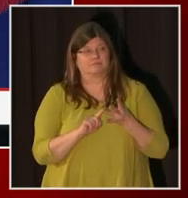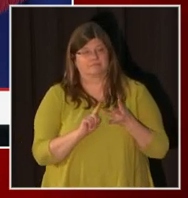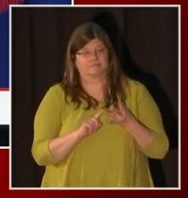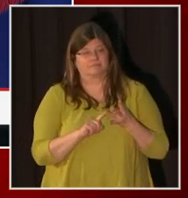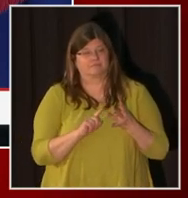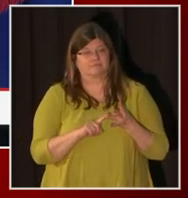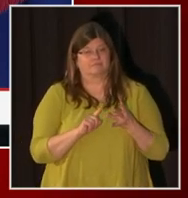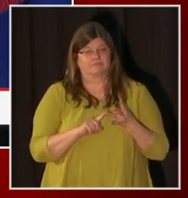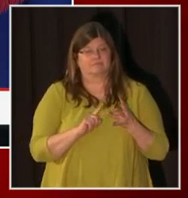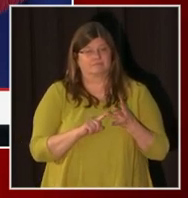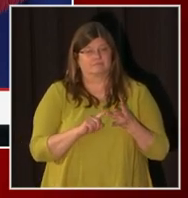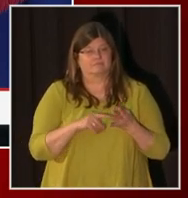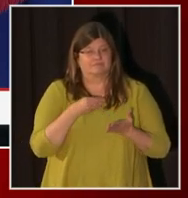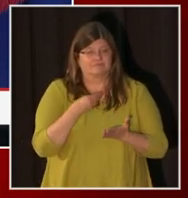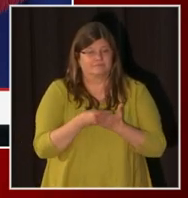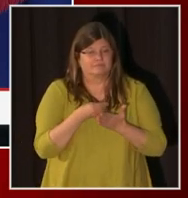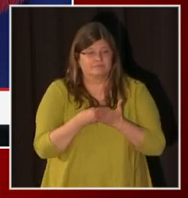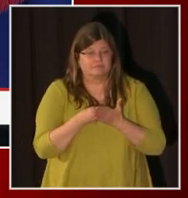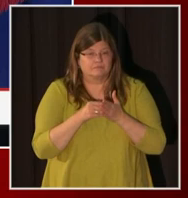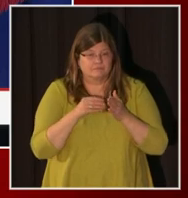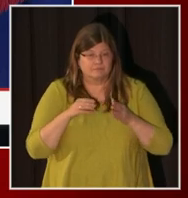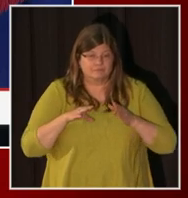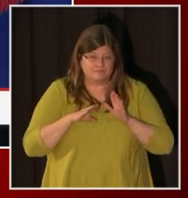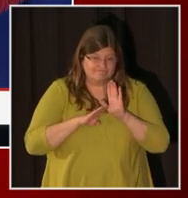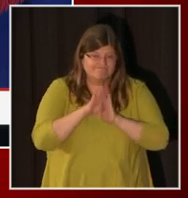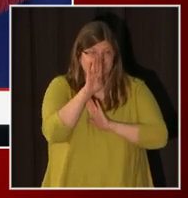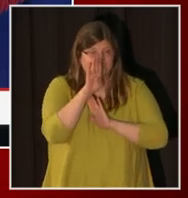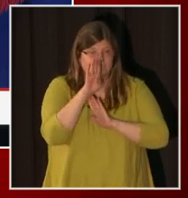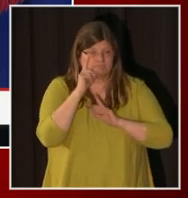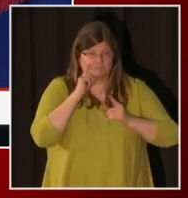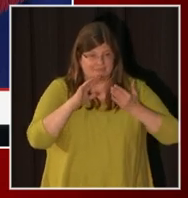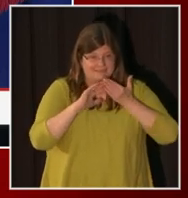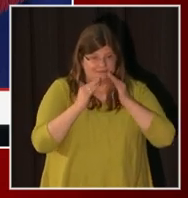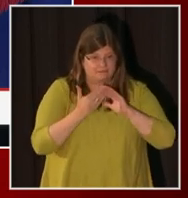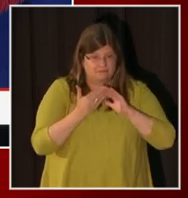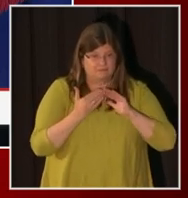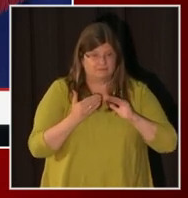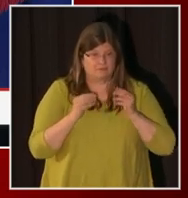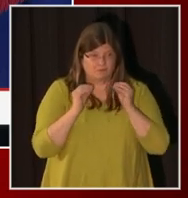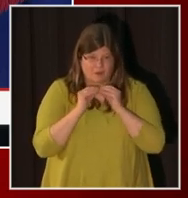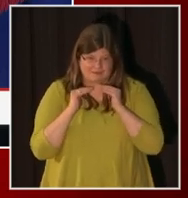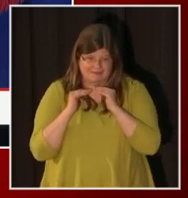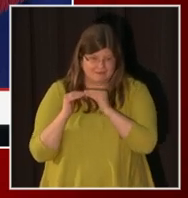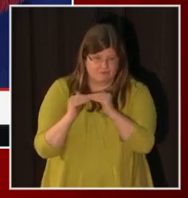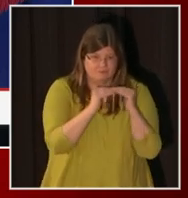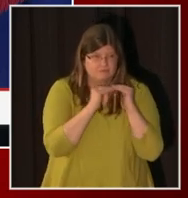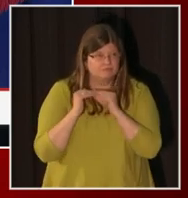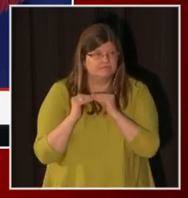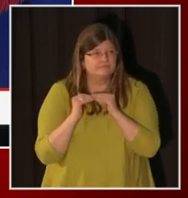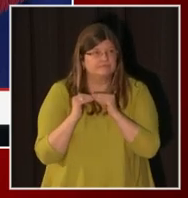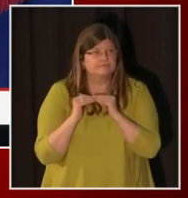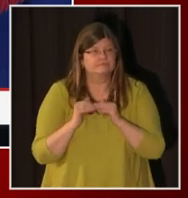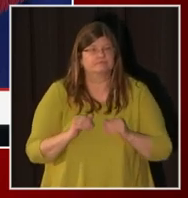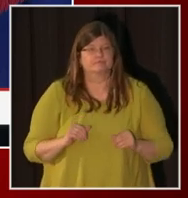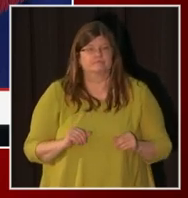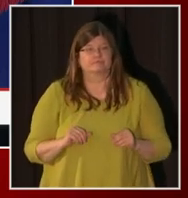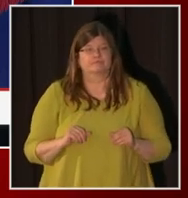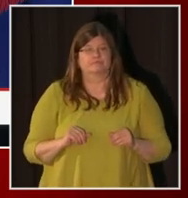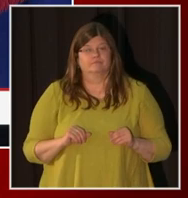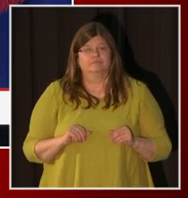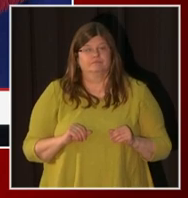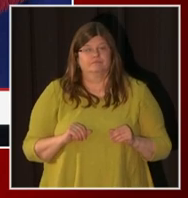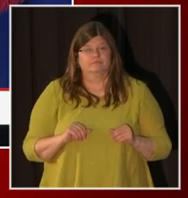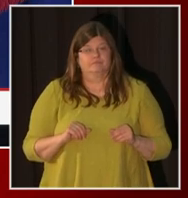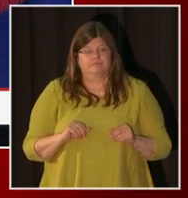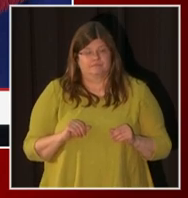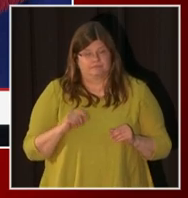it back and how we make it more equitable. But also looking at some of the real inequities